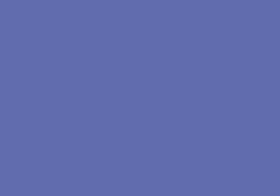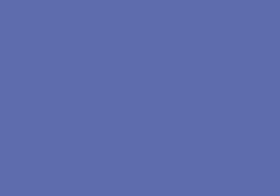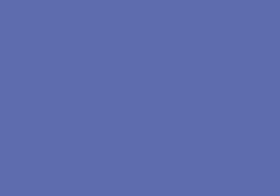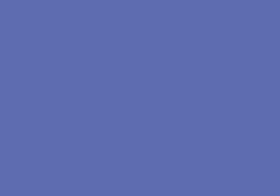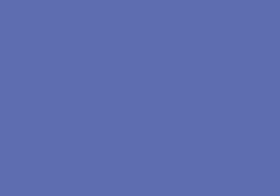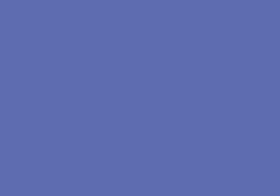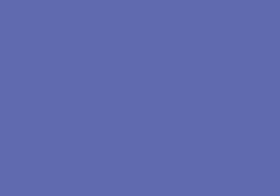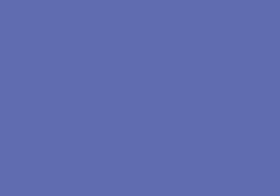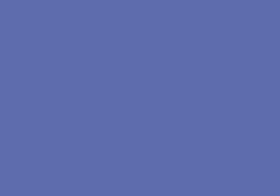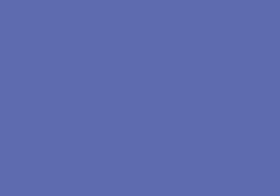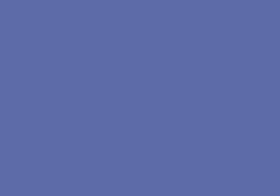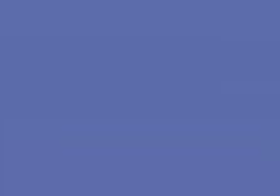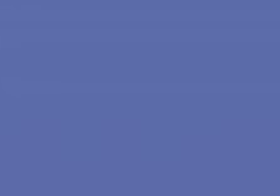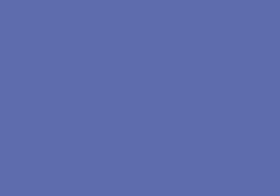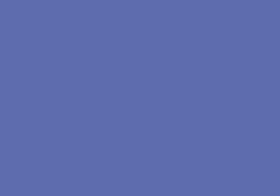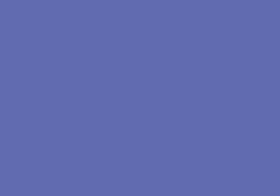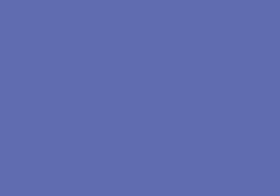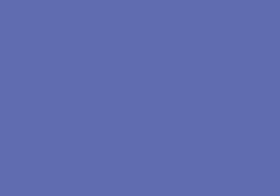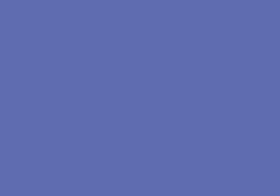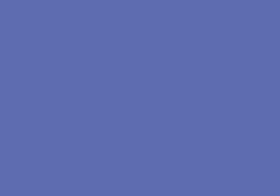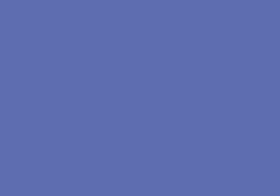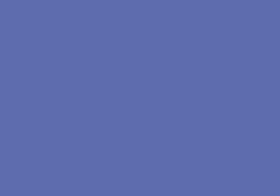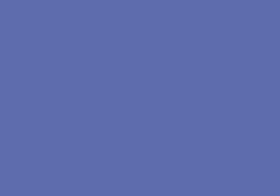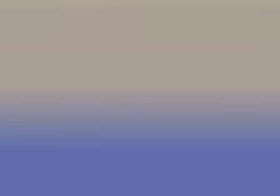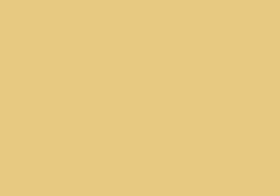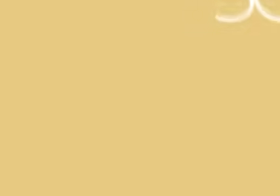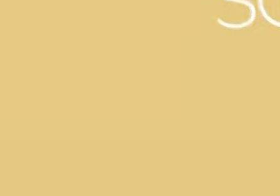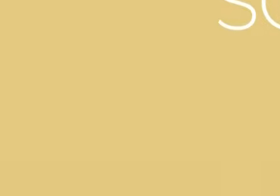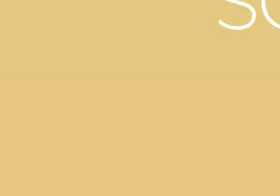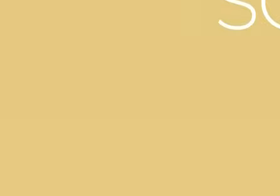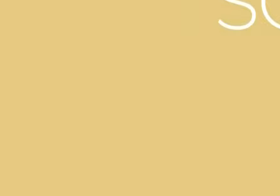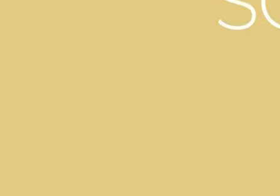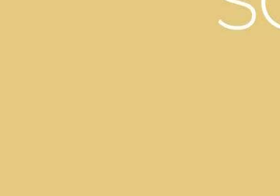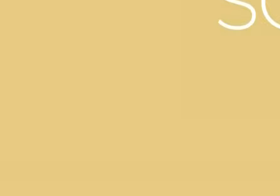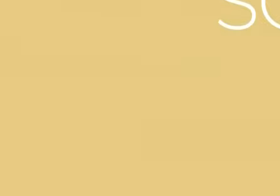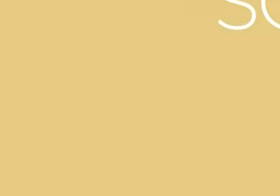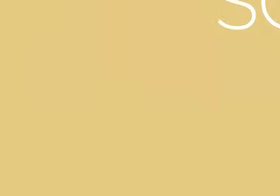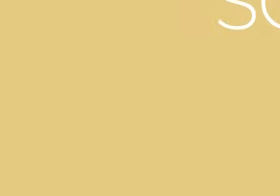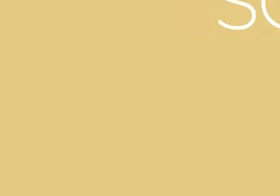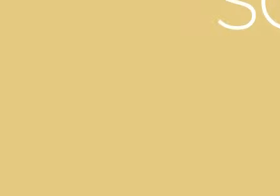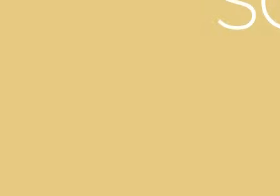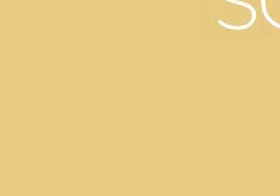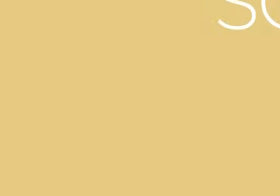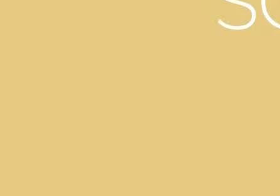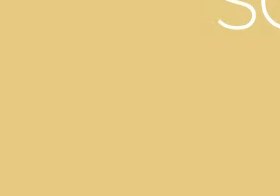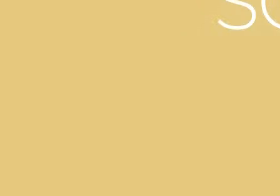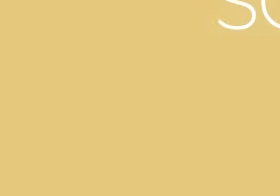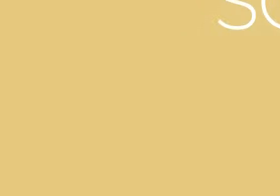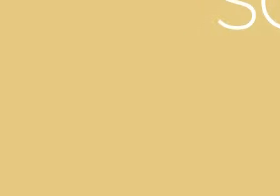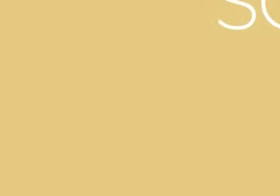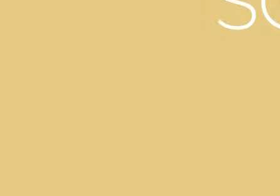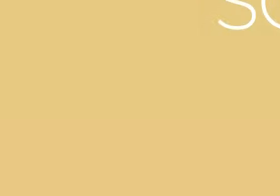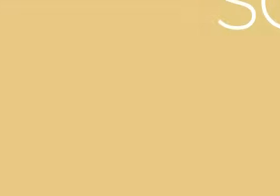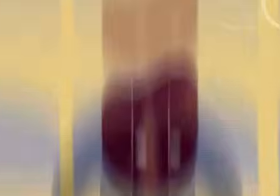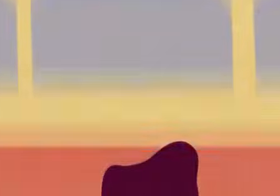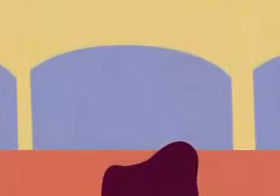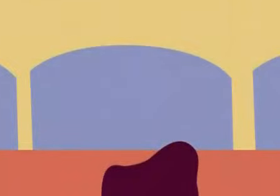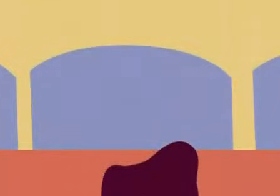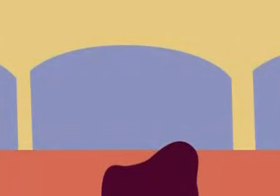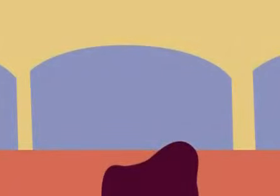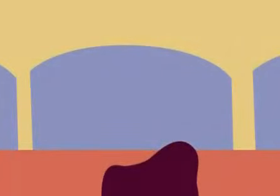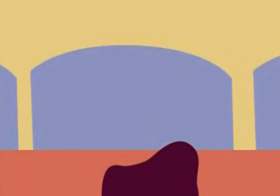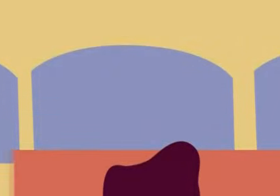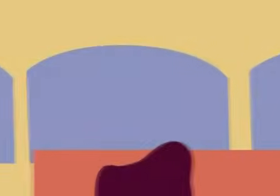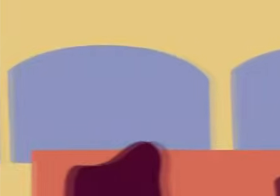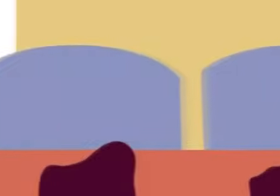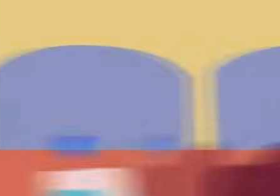dire responsibilities are more accessible to you and me. So they help with policy, but it helps if we engage them, you see. So they're